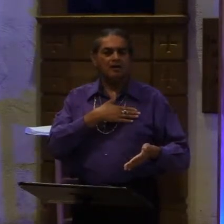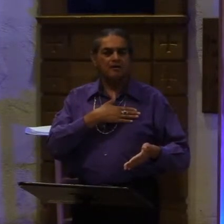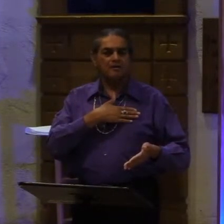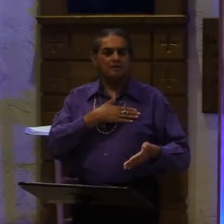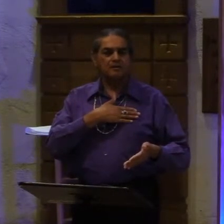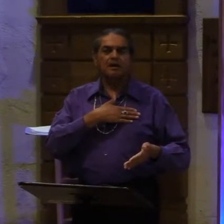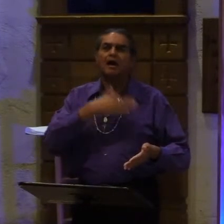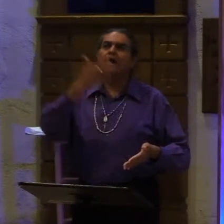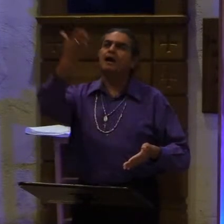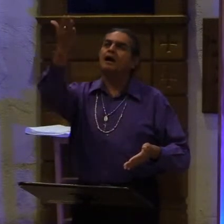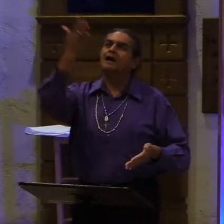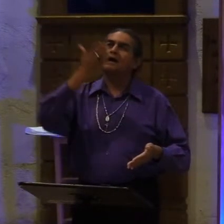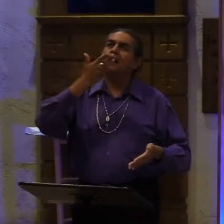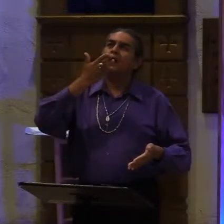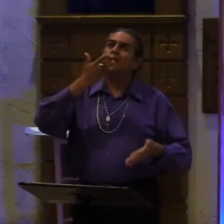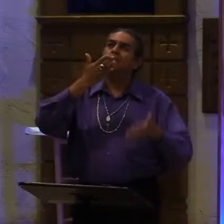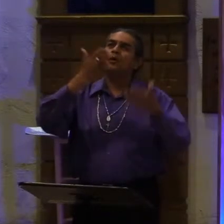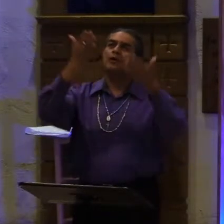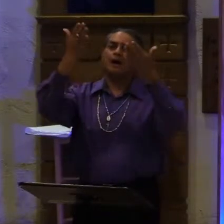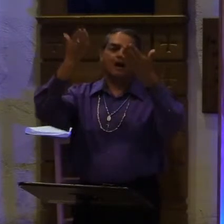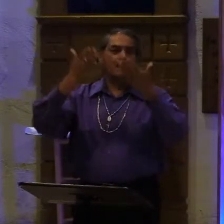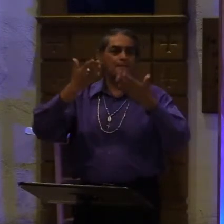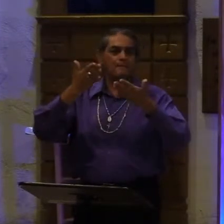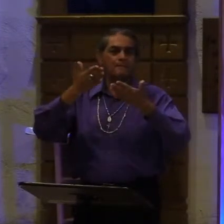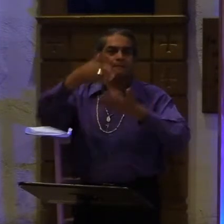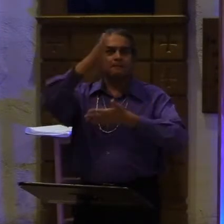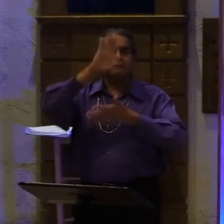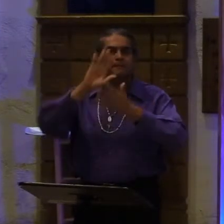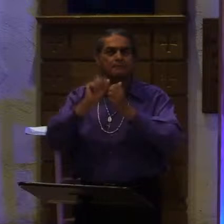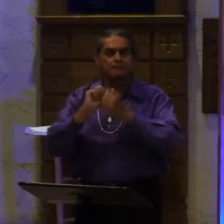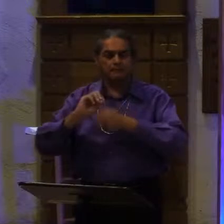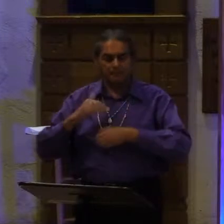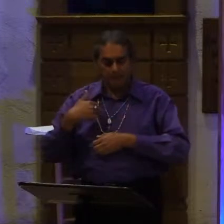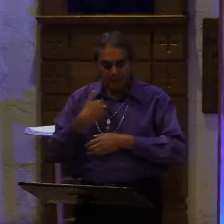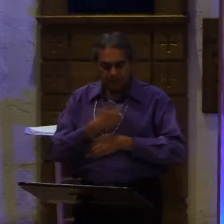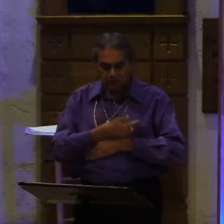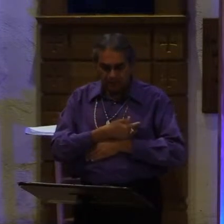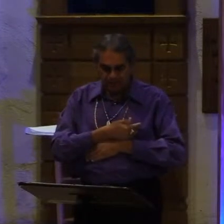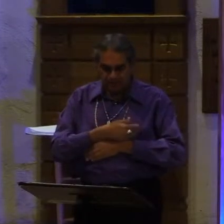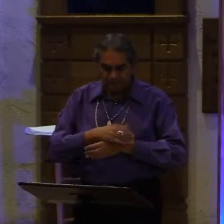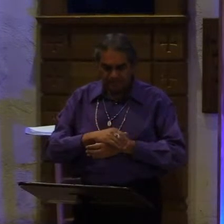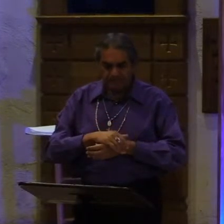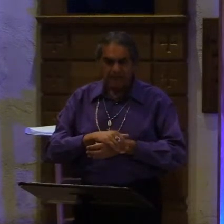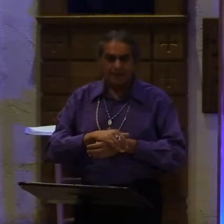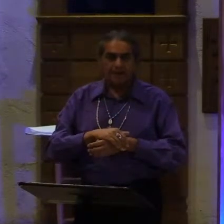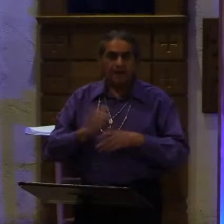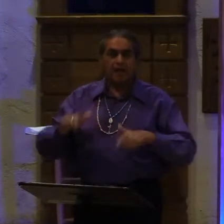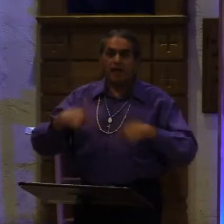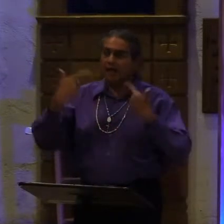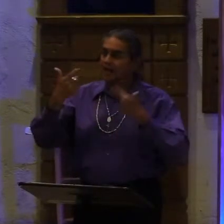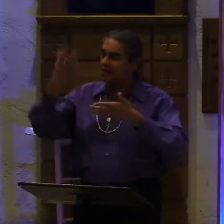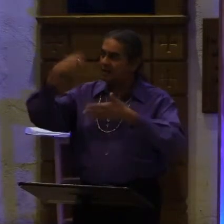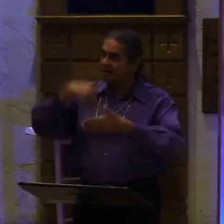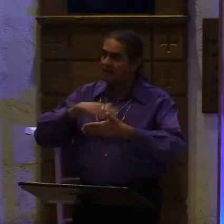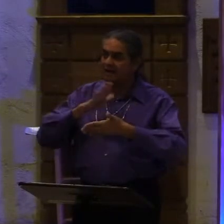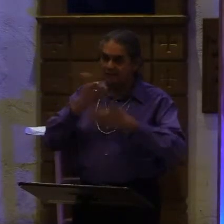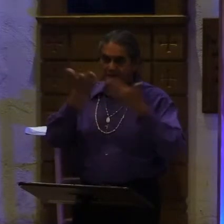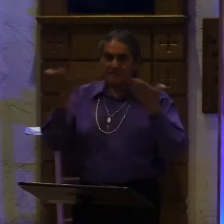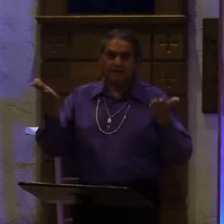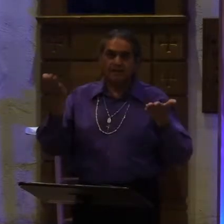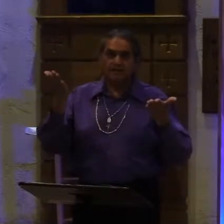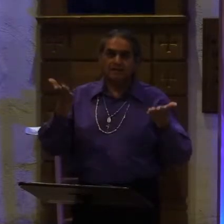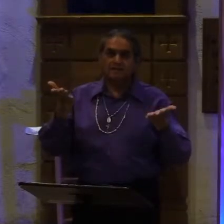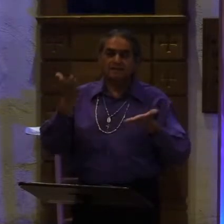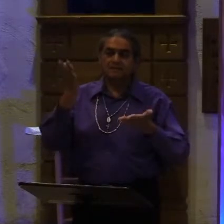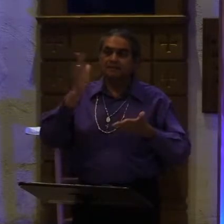Come, O come, Emmanuel. live in us, dwell in